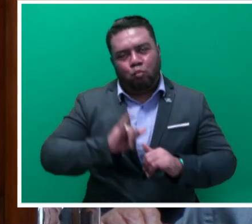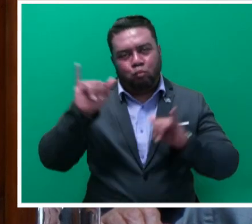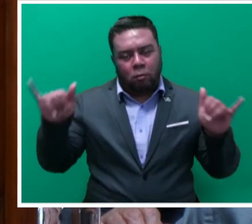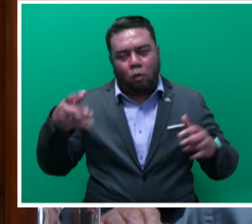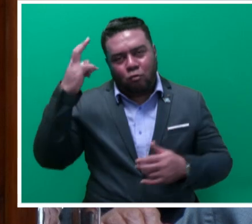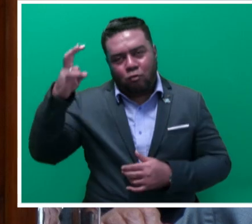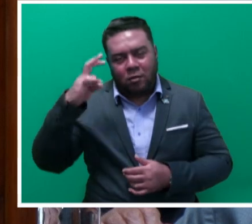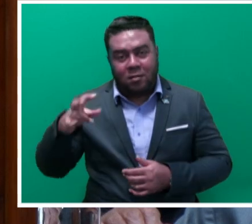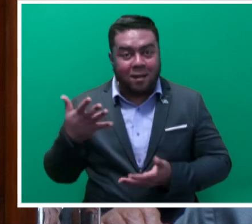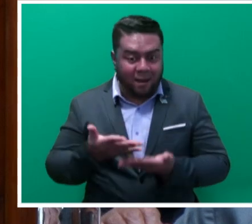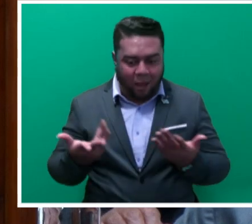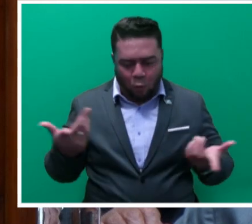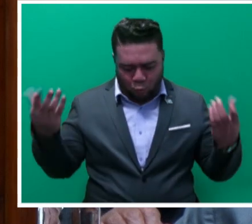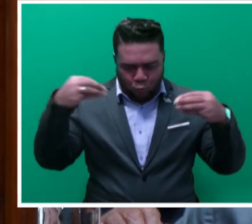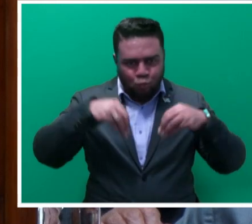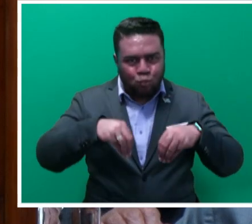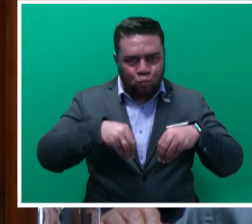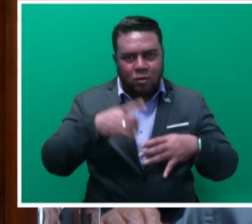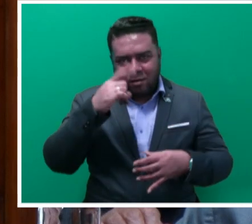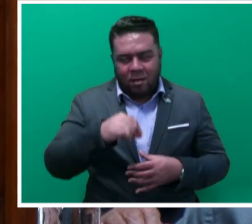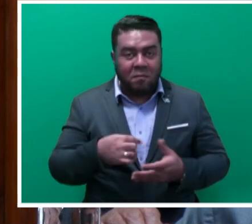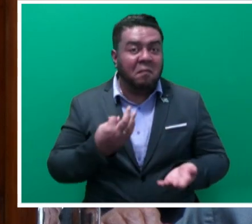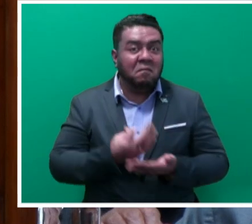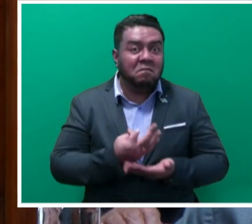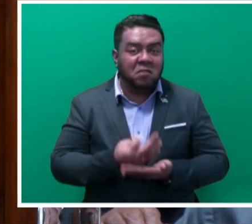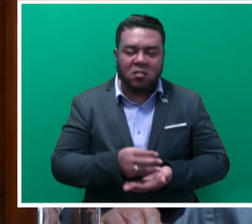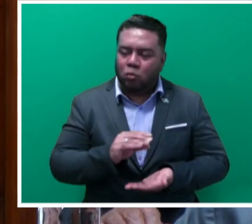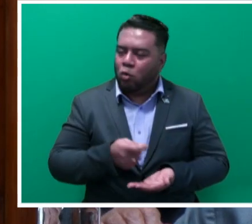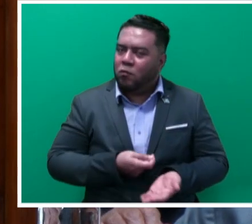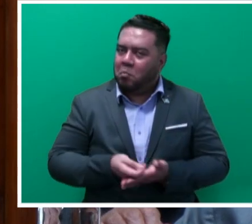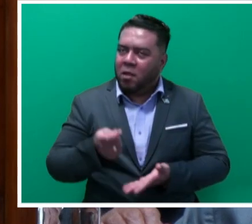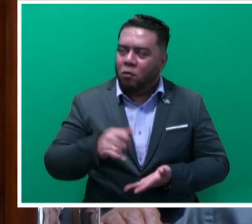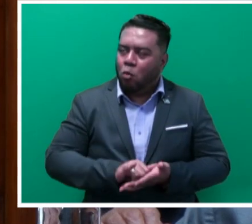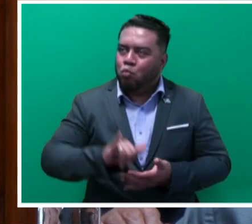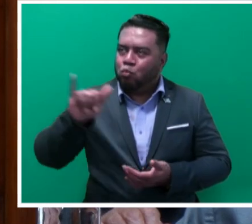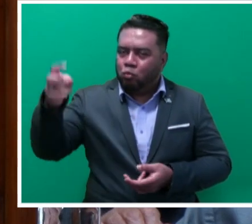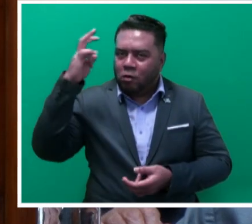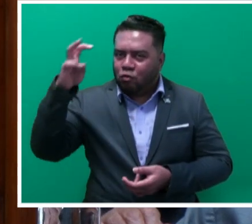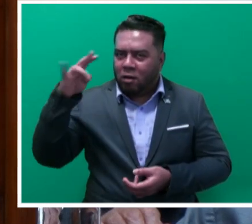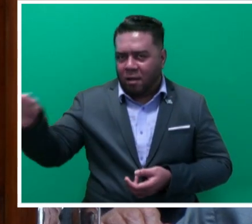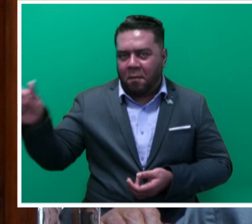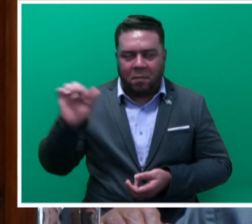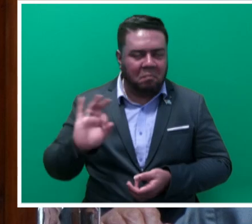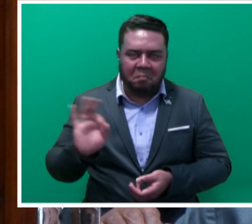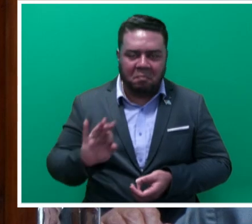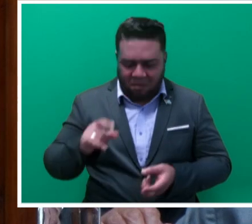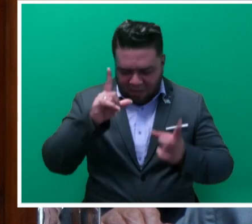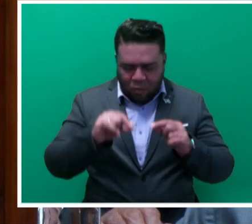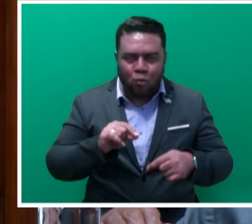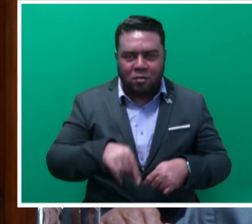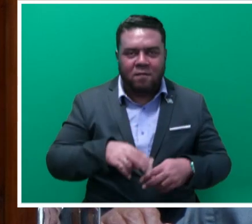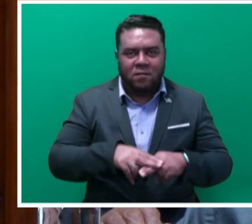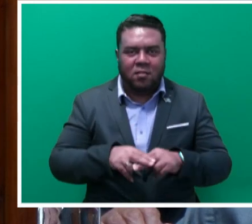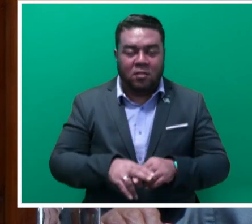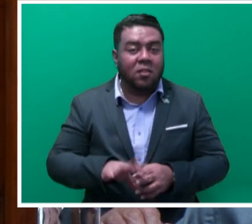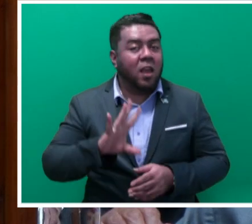has avoided substantial fees that would otherwise be paid to external training centers. This move ensures that every